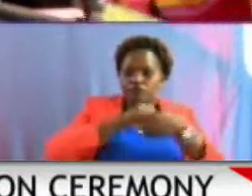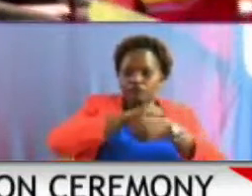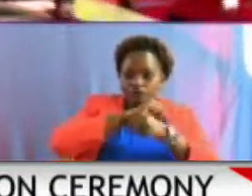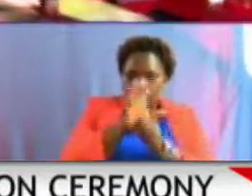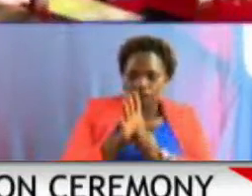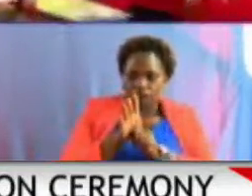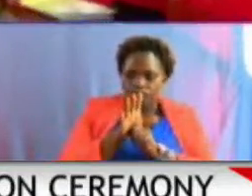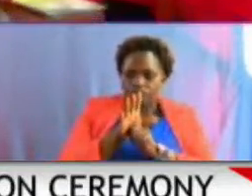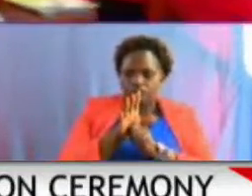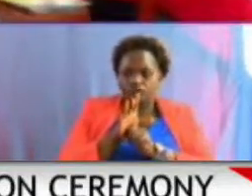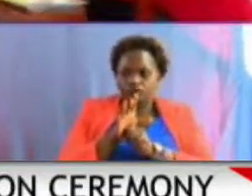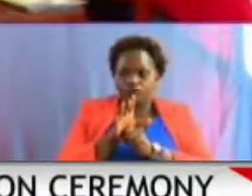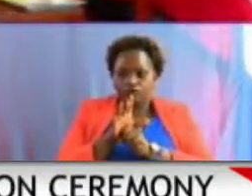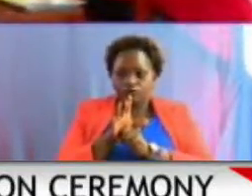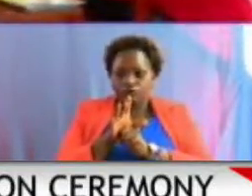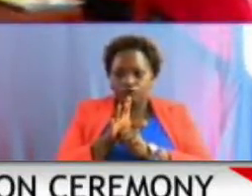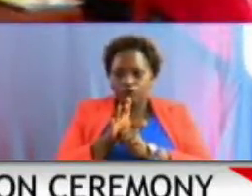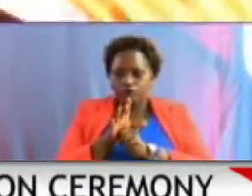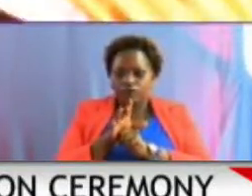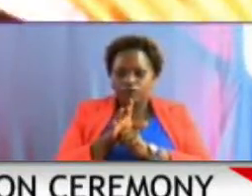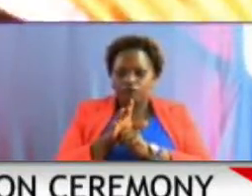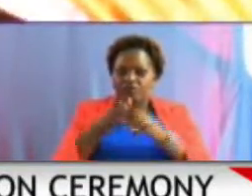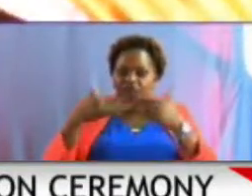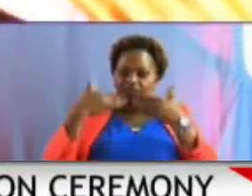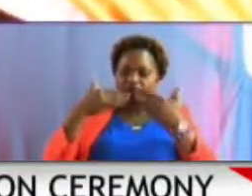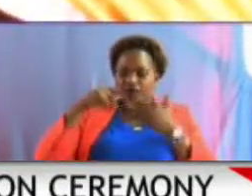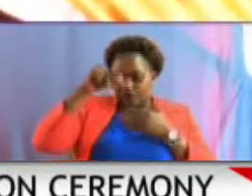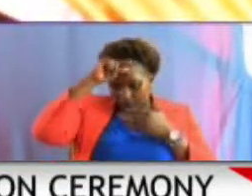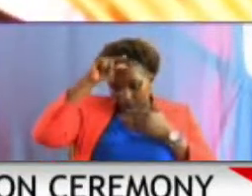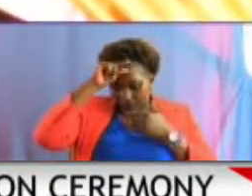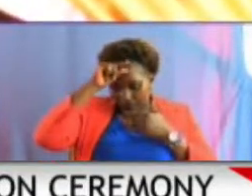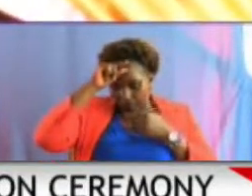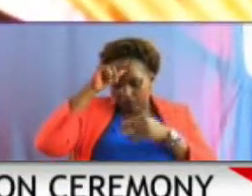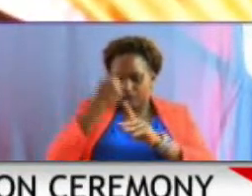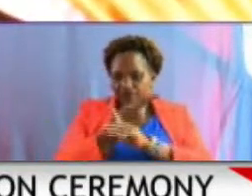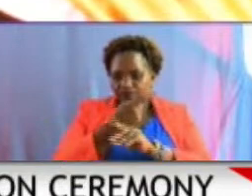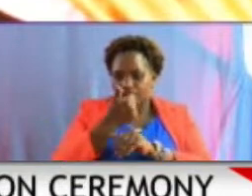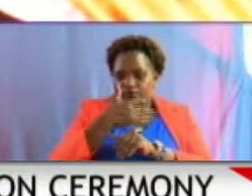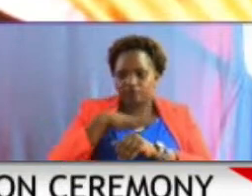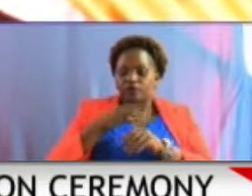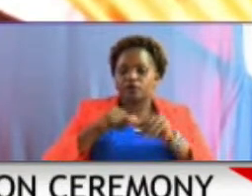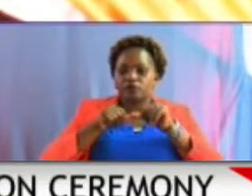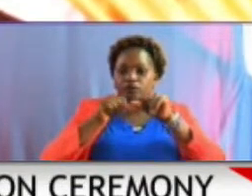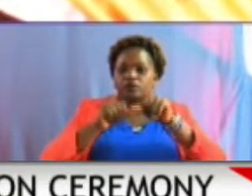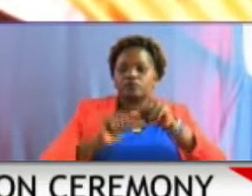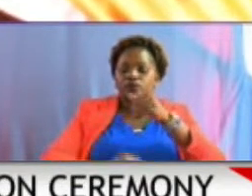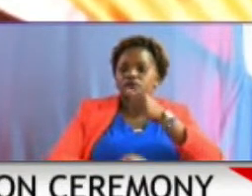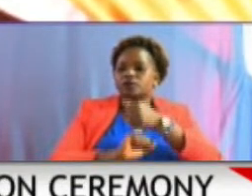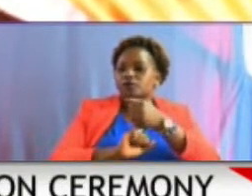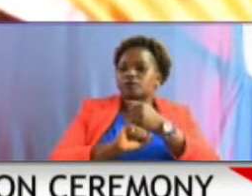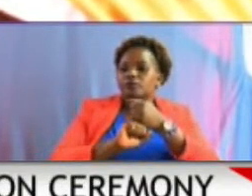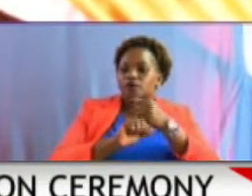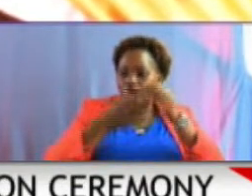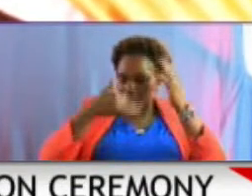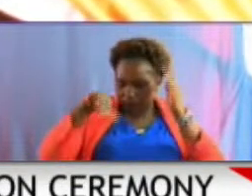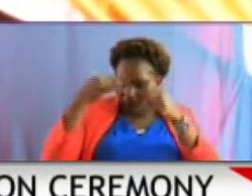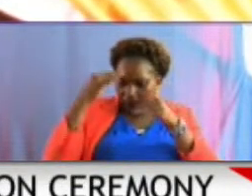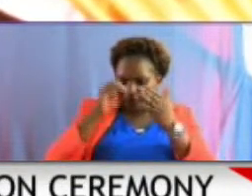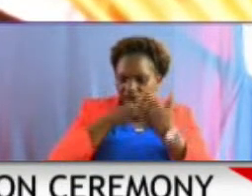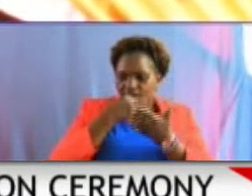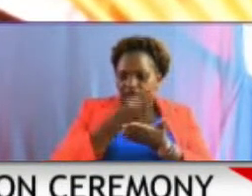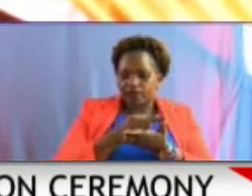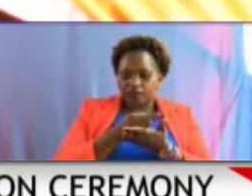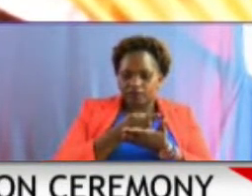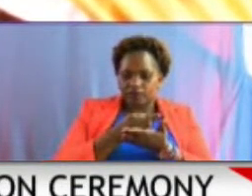COVID-19. I appeal to the government and the stakeholders to continue supporting the university